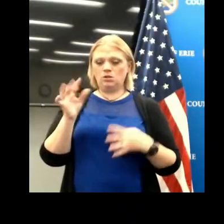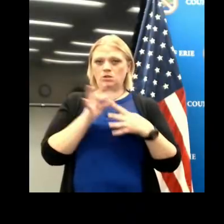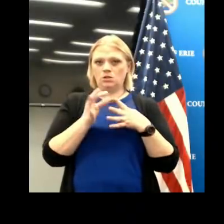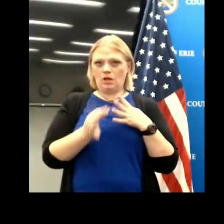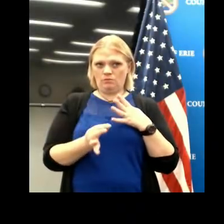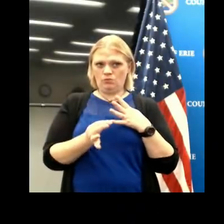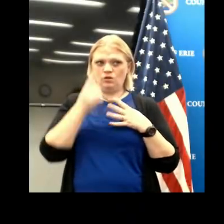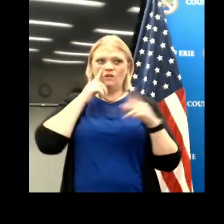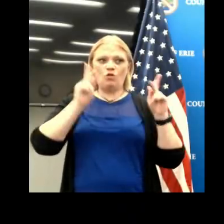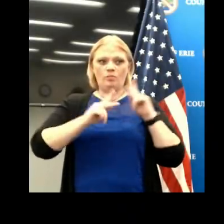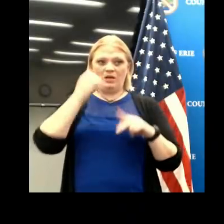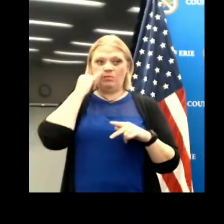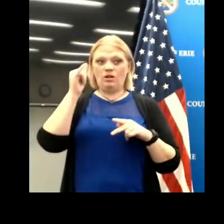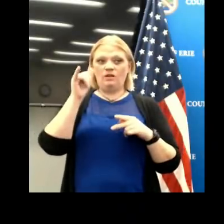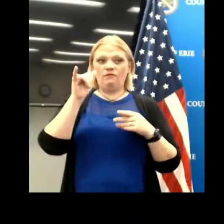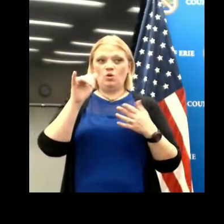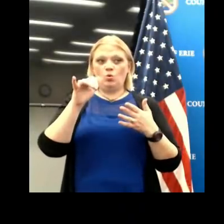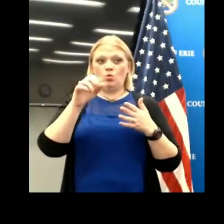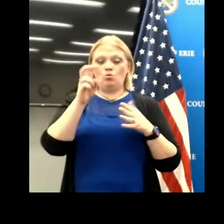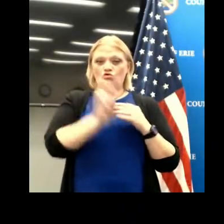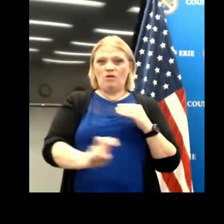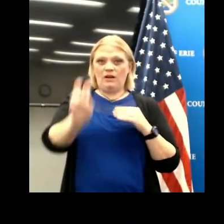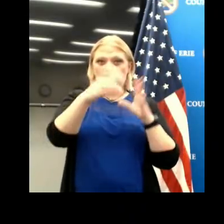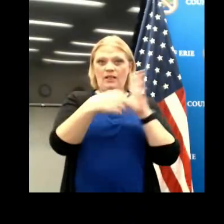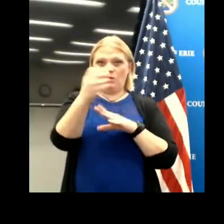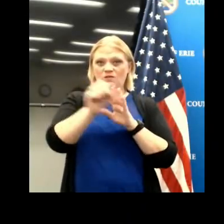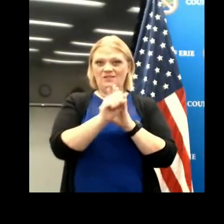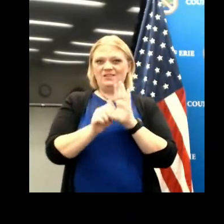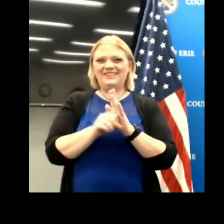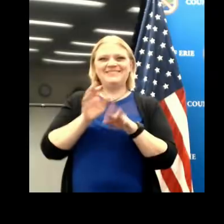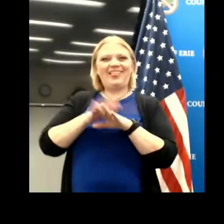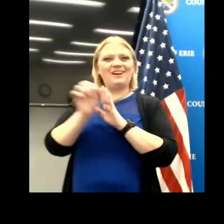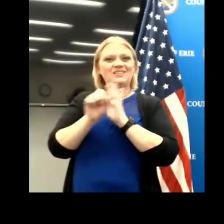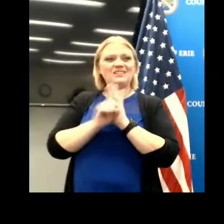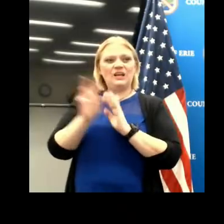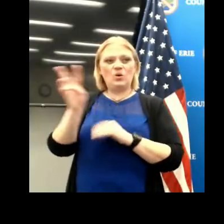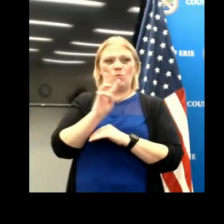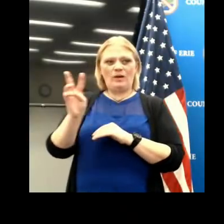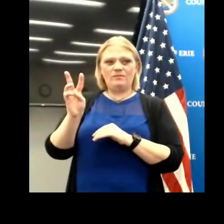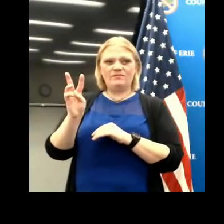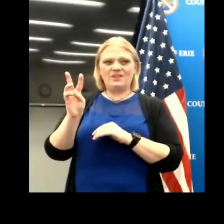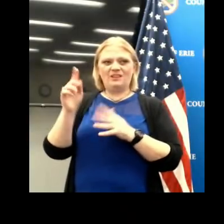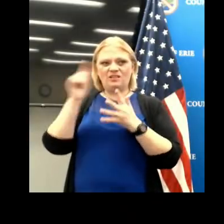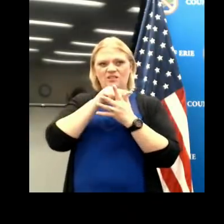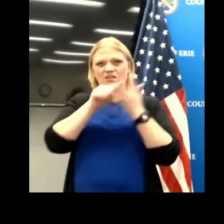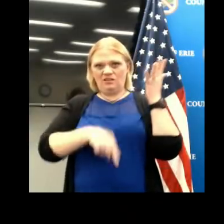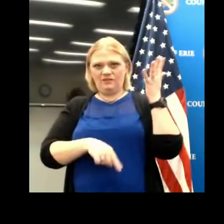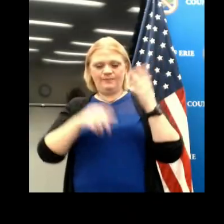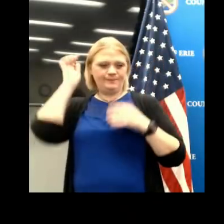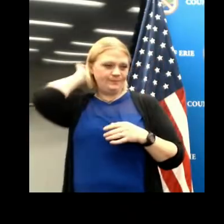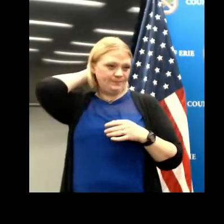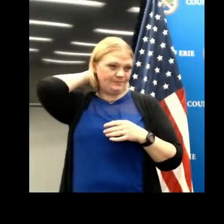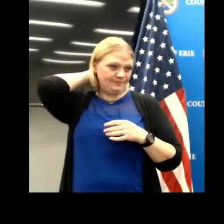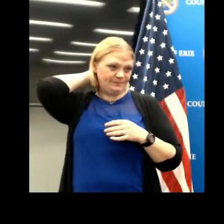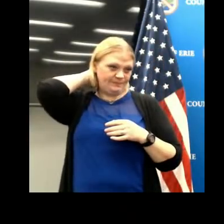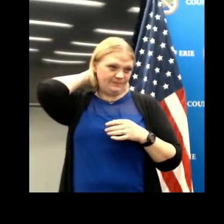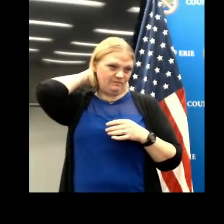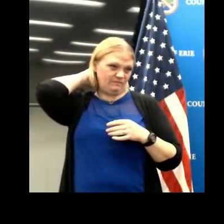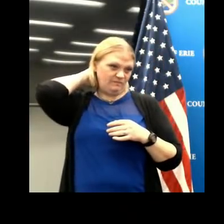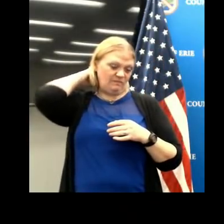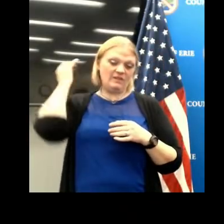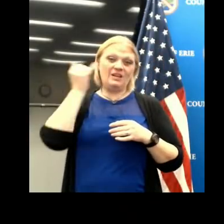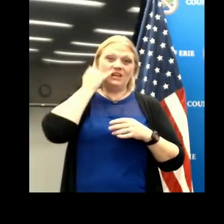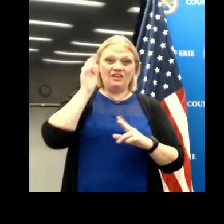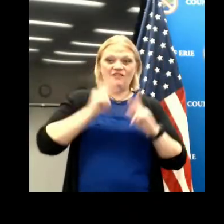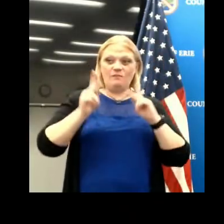state. And that is on the state's website, that formula. So basically, if people are traveling over